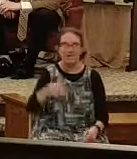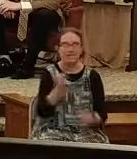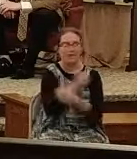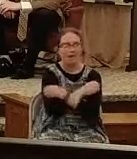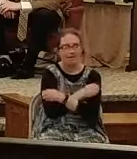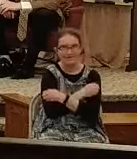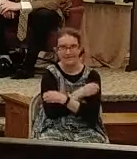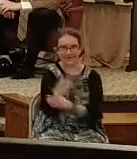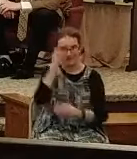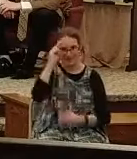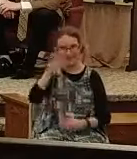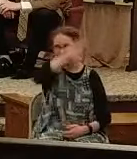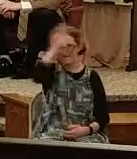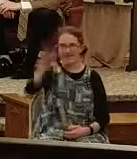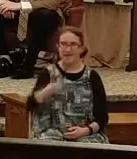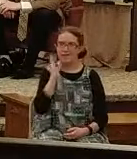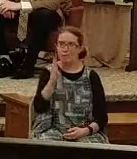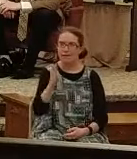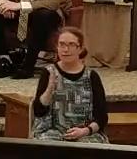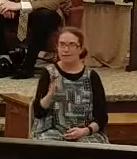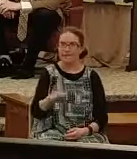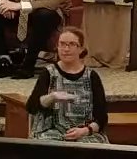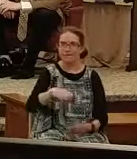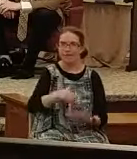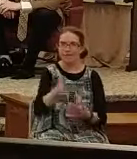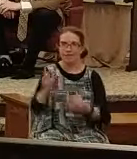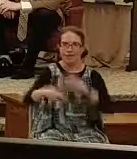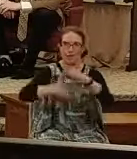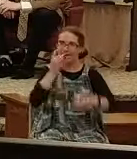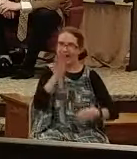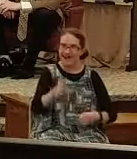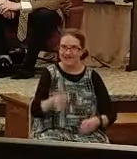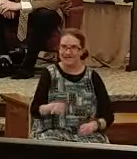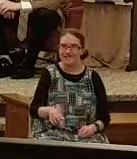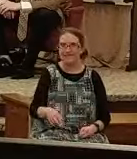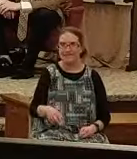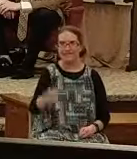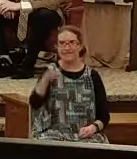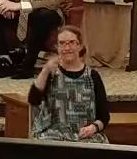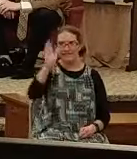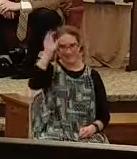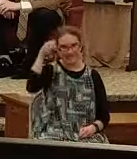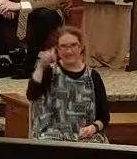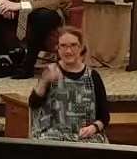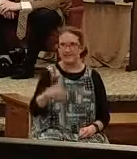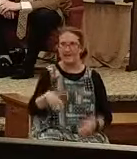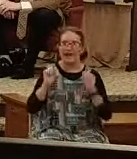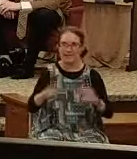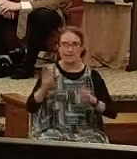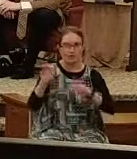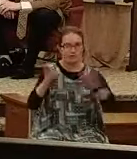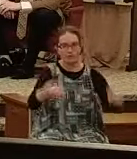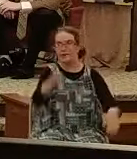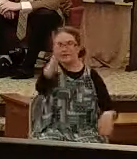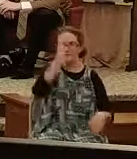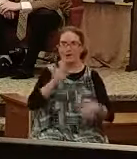never will. In fact, if there's anybody in the world I hate, it's him. Amen. But I can do that because God